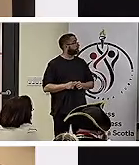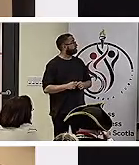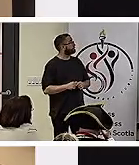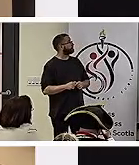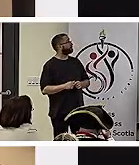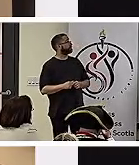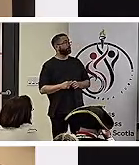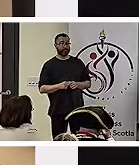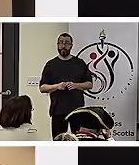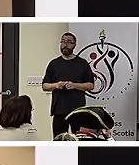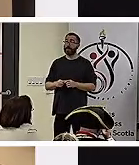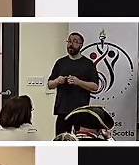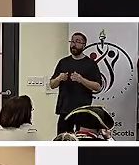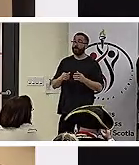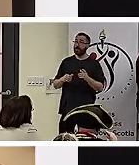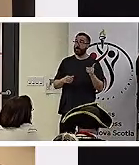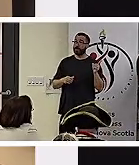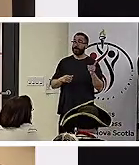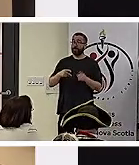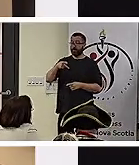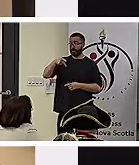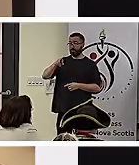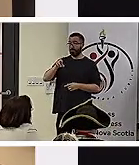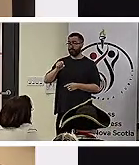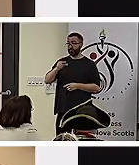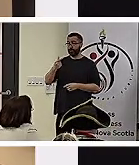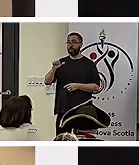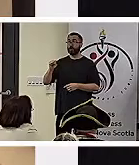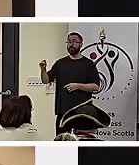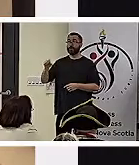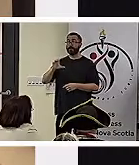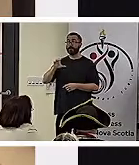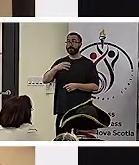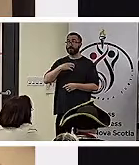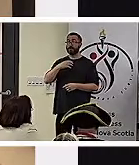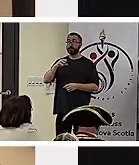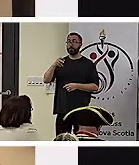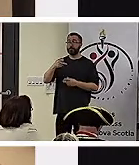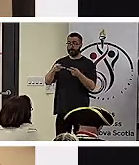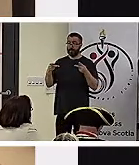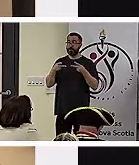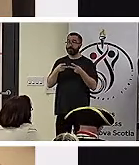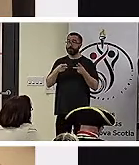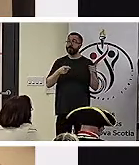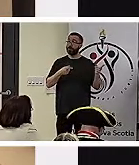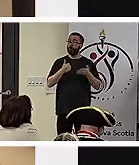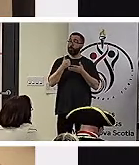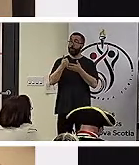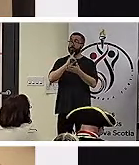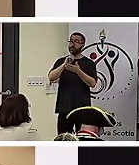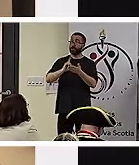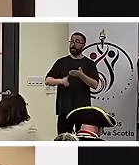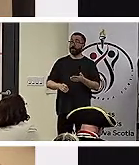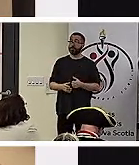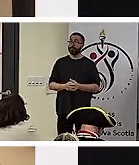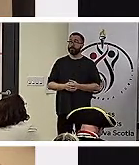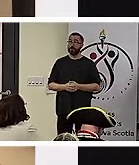Progress Club. Yeah, this Progress Place. You helped design it, right? So that means Yes. you guys told everybody what to